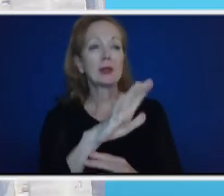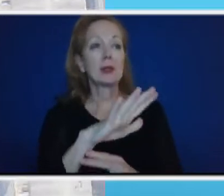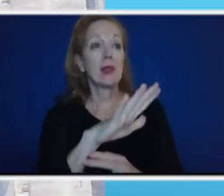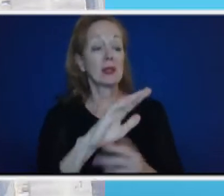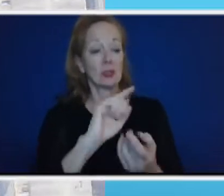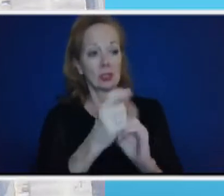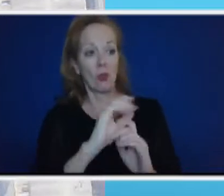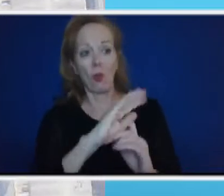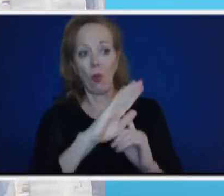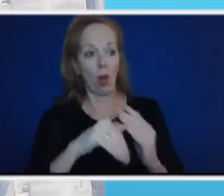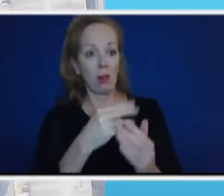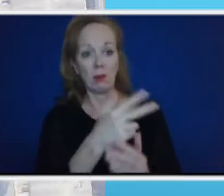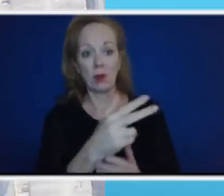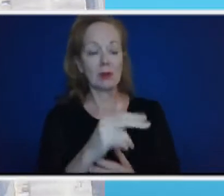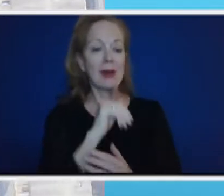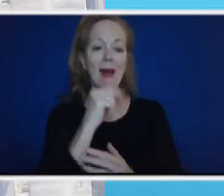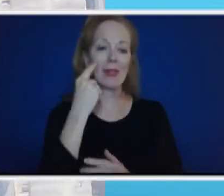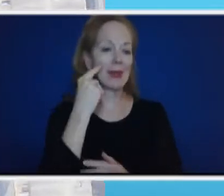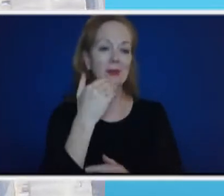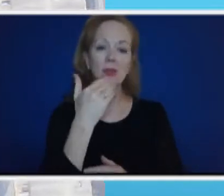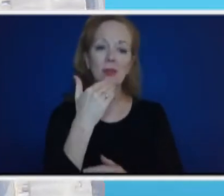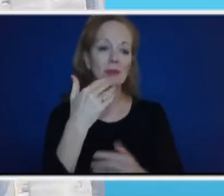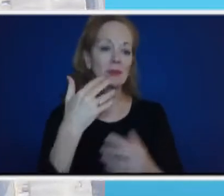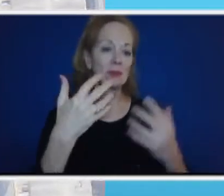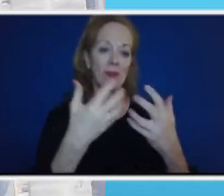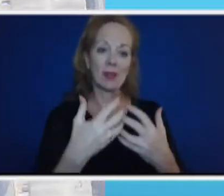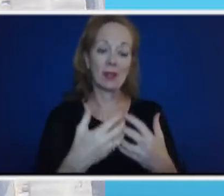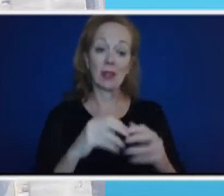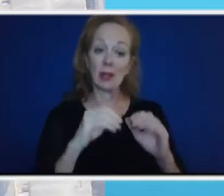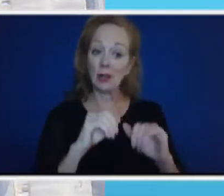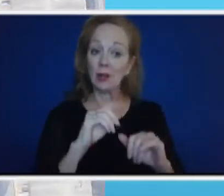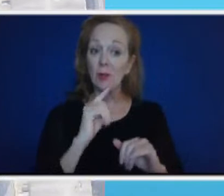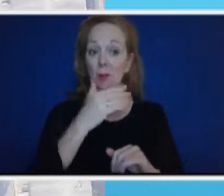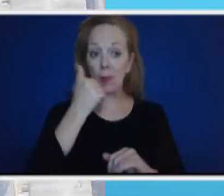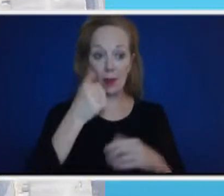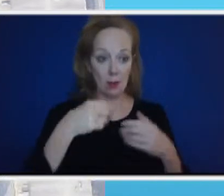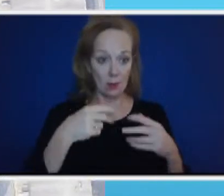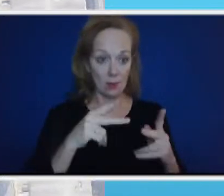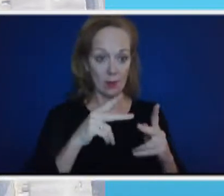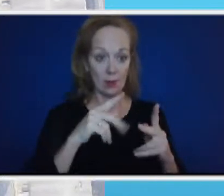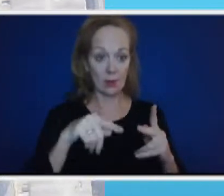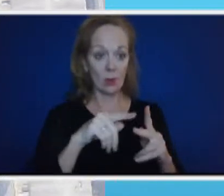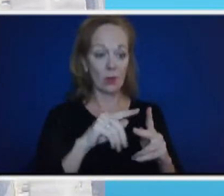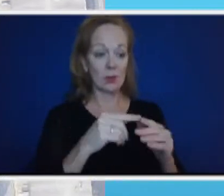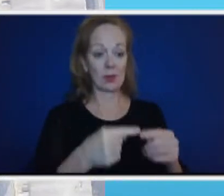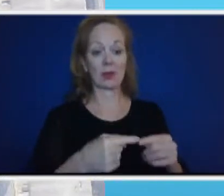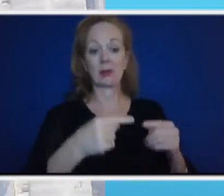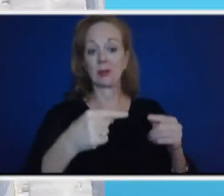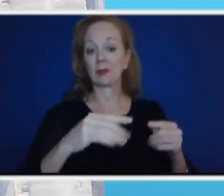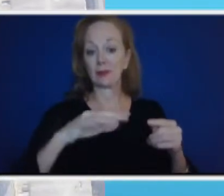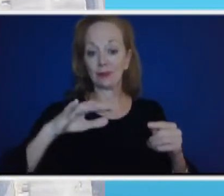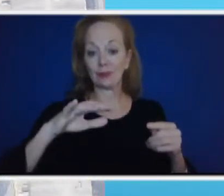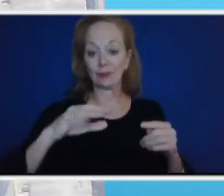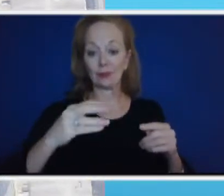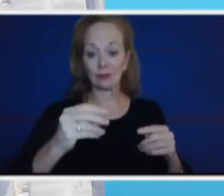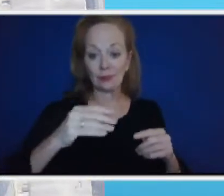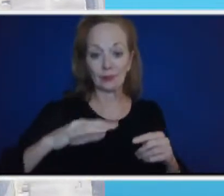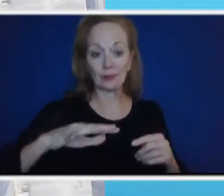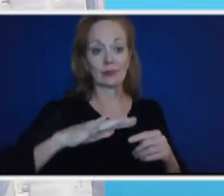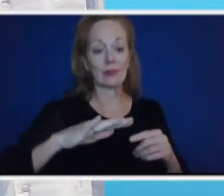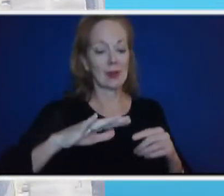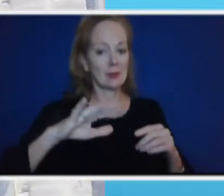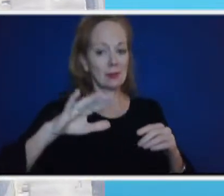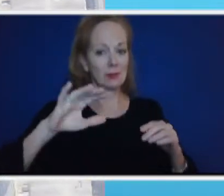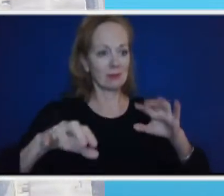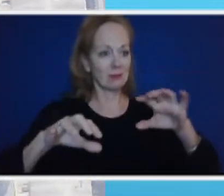not think is a good fit. We think there could be some better opportunities for them with some adjacent parcels. But we've got to